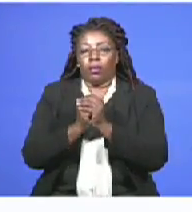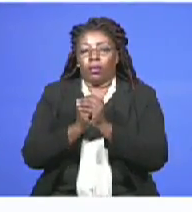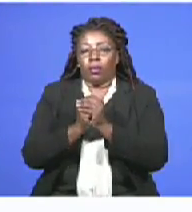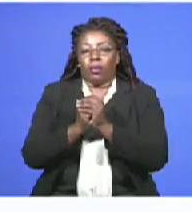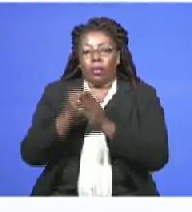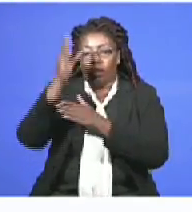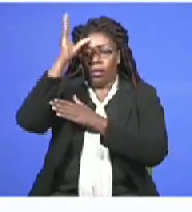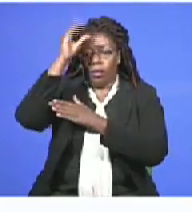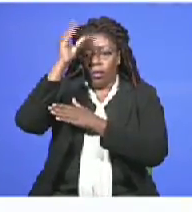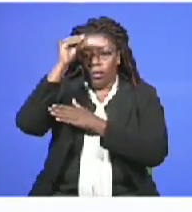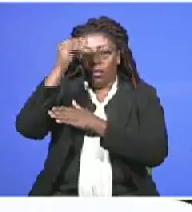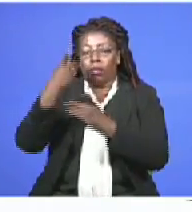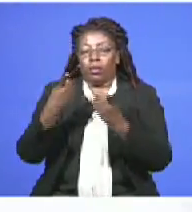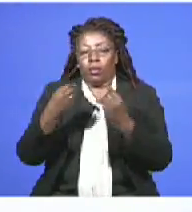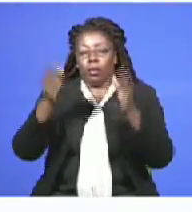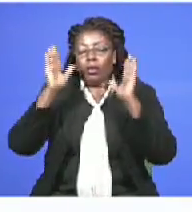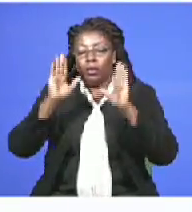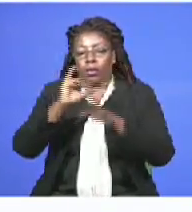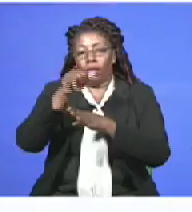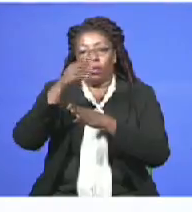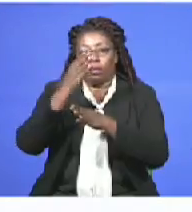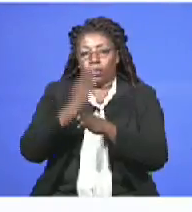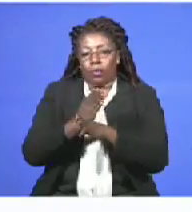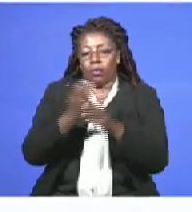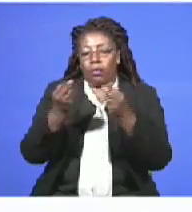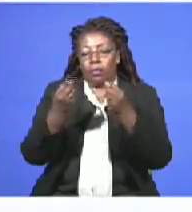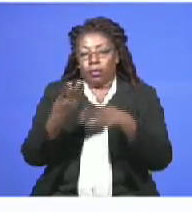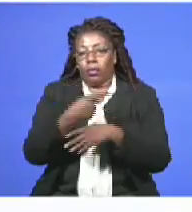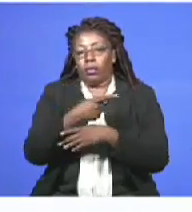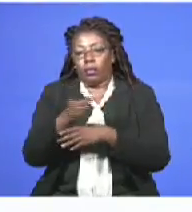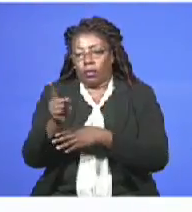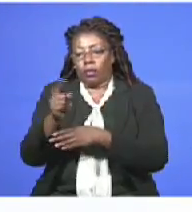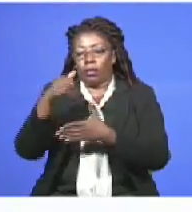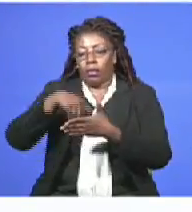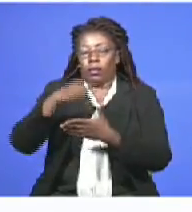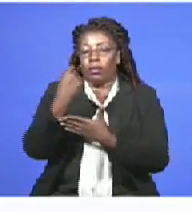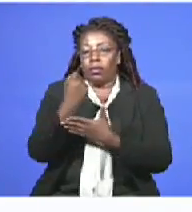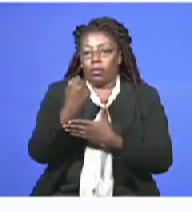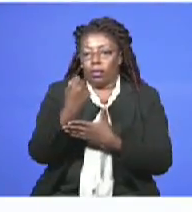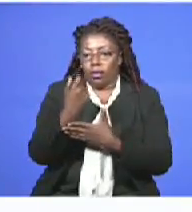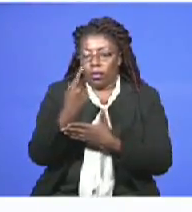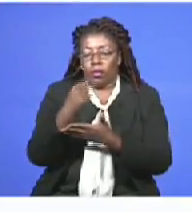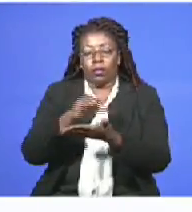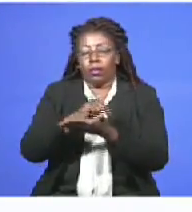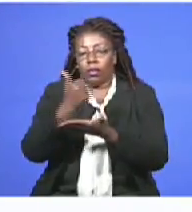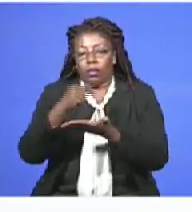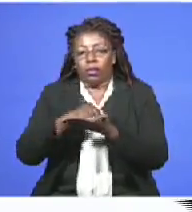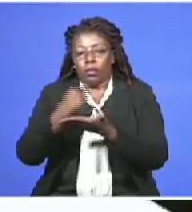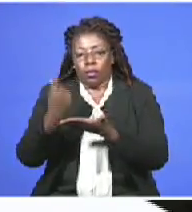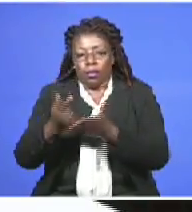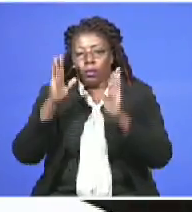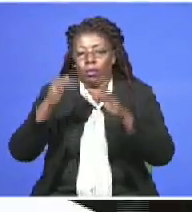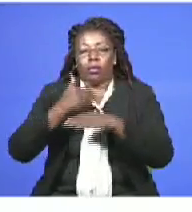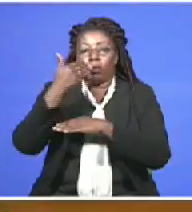These guys are doing a pretty awesome job. Most of them just in 11 in the 10th grade. It could be awesome next